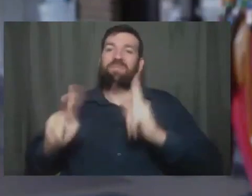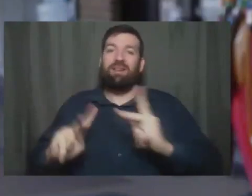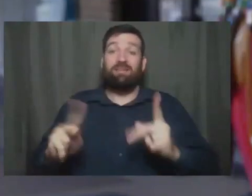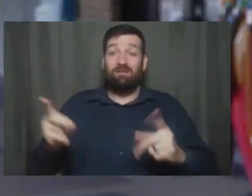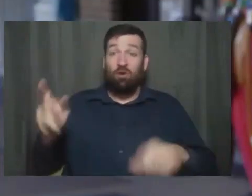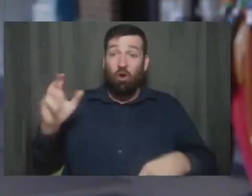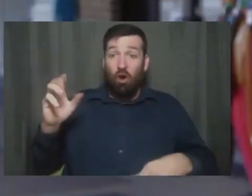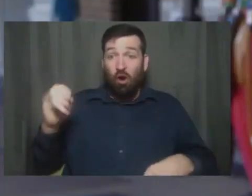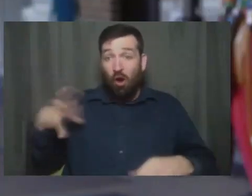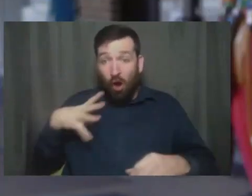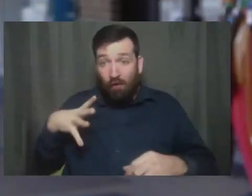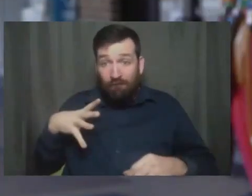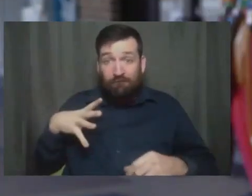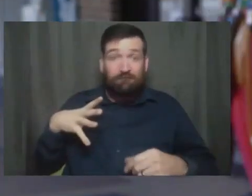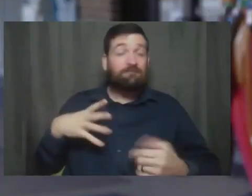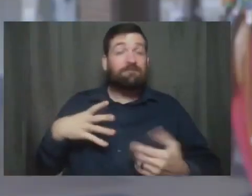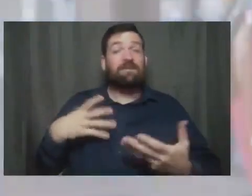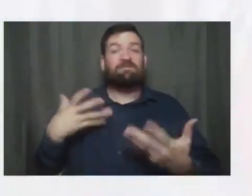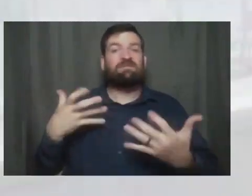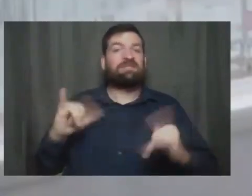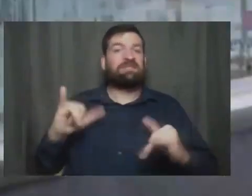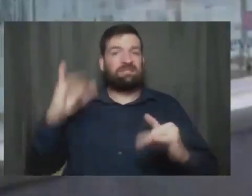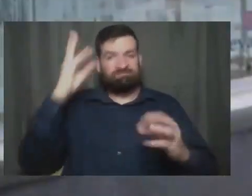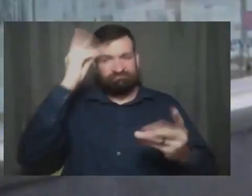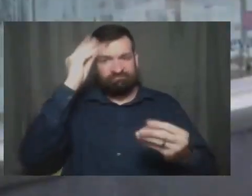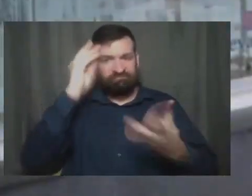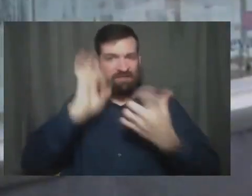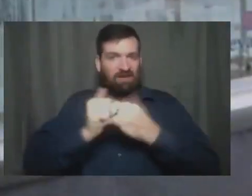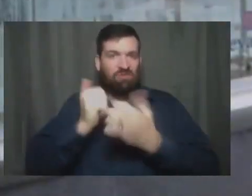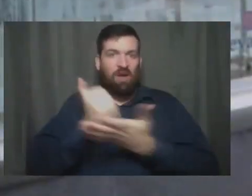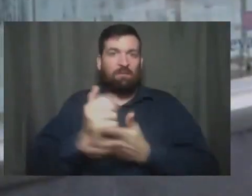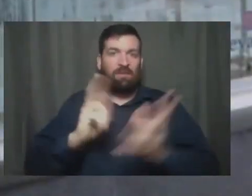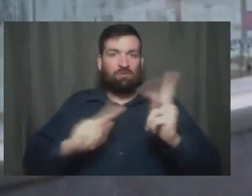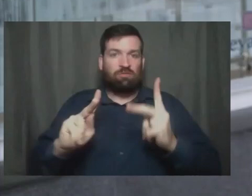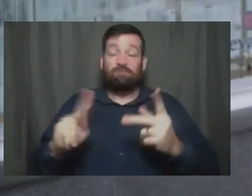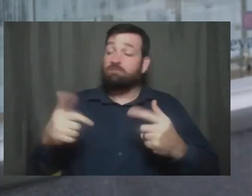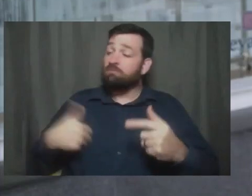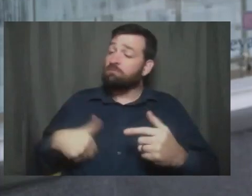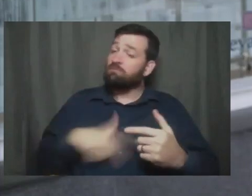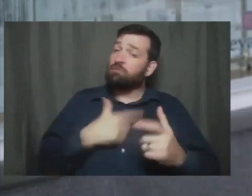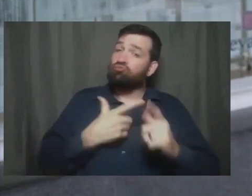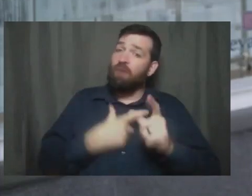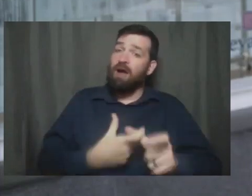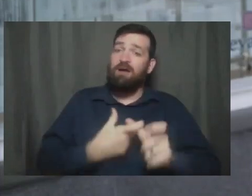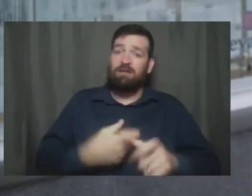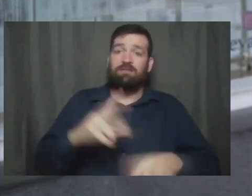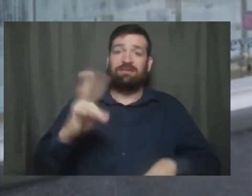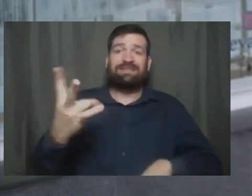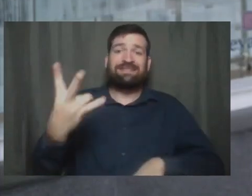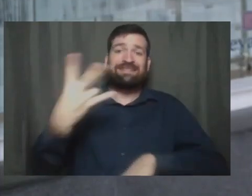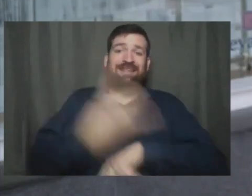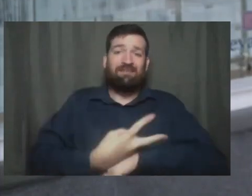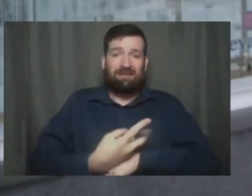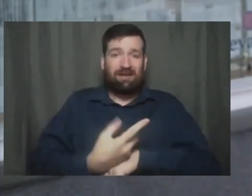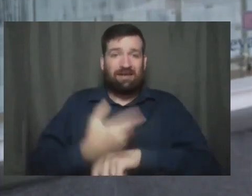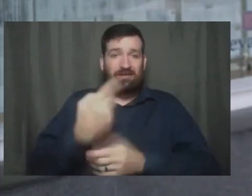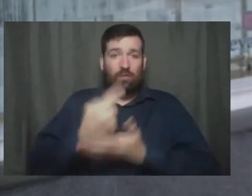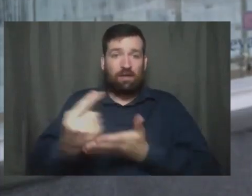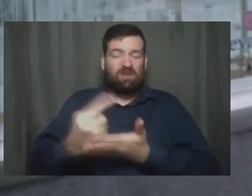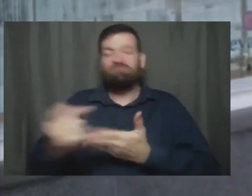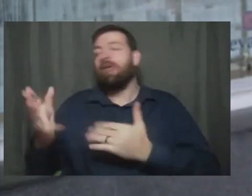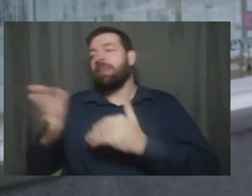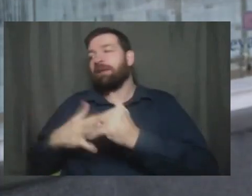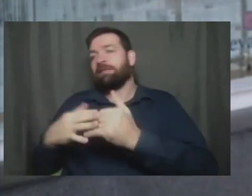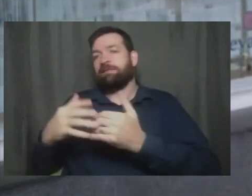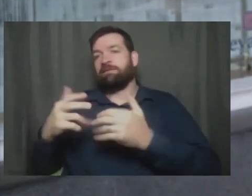still thinking of ways I can help people. Well, we run 7 days a week. Or at least walk, but pretty much